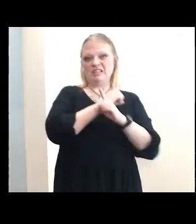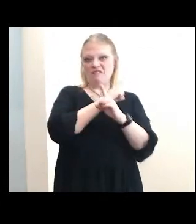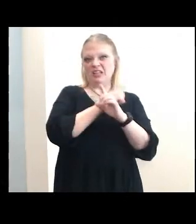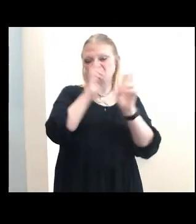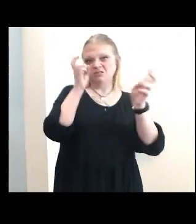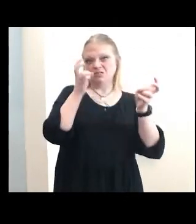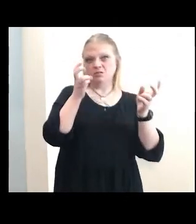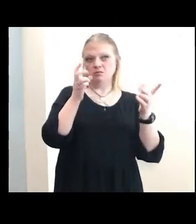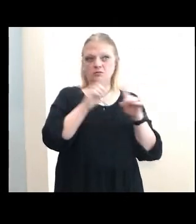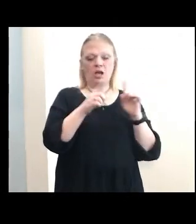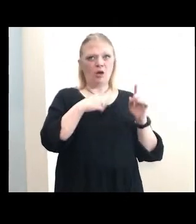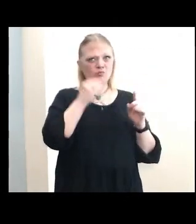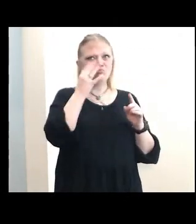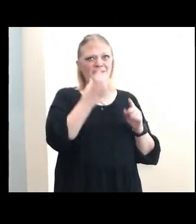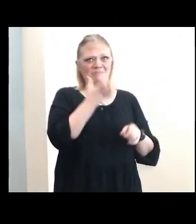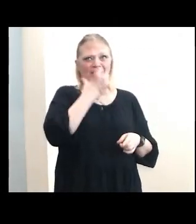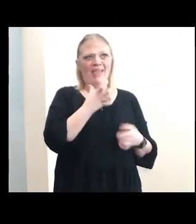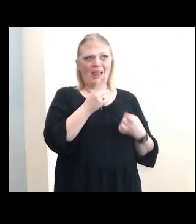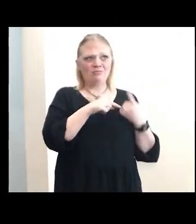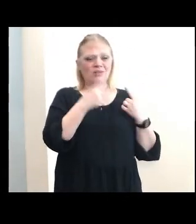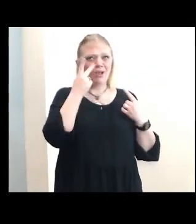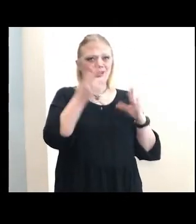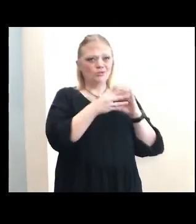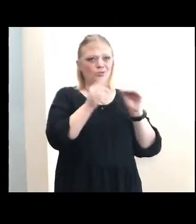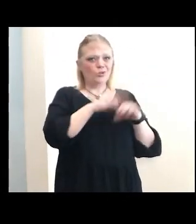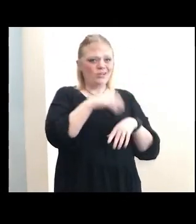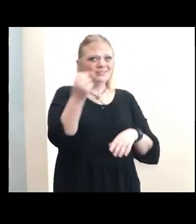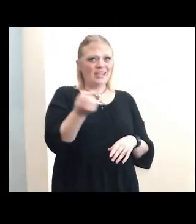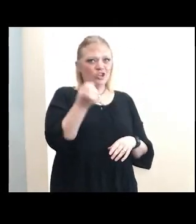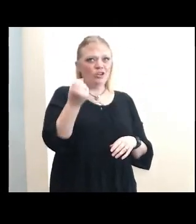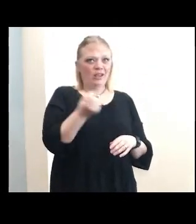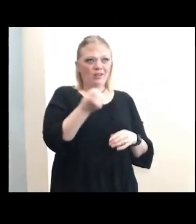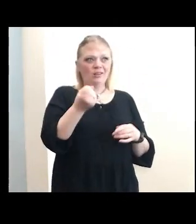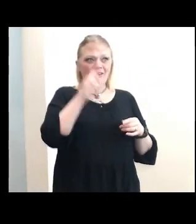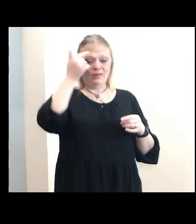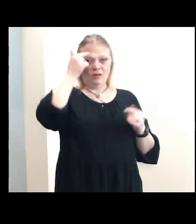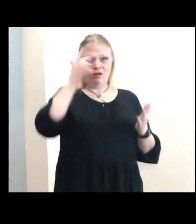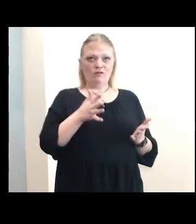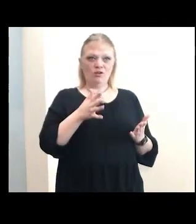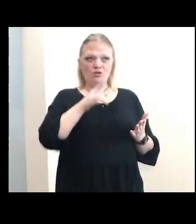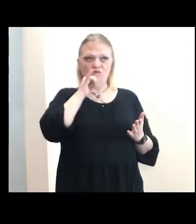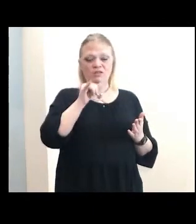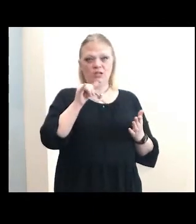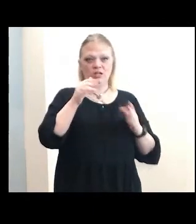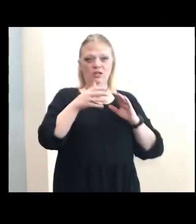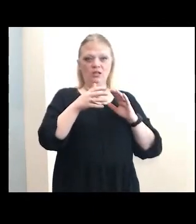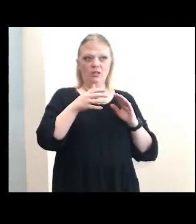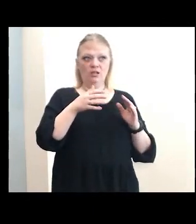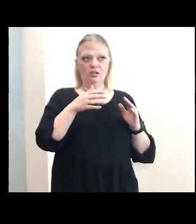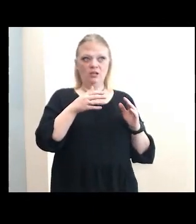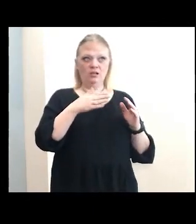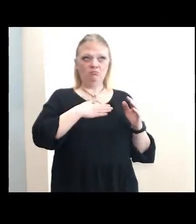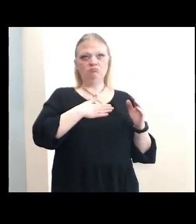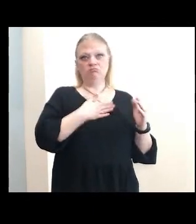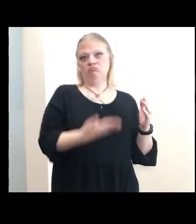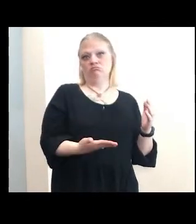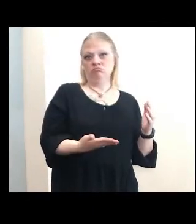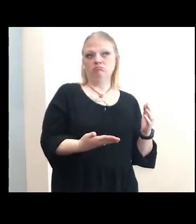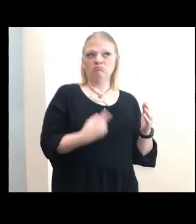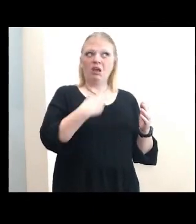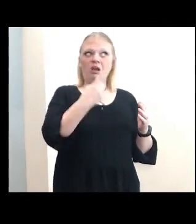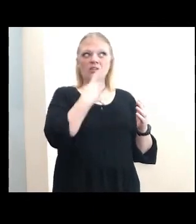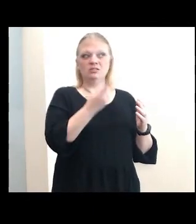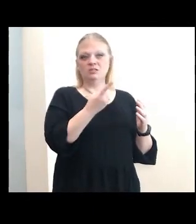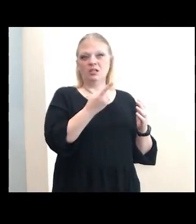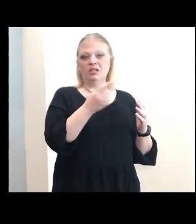I was pretty mad when I saw the story on Saturday in which the governor pretty much corroborated that he said some inappropriate things. They're not